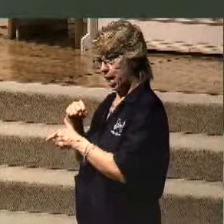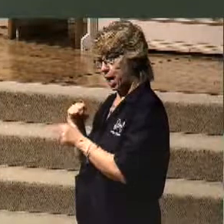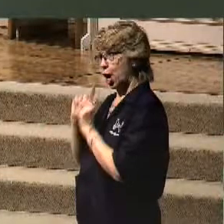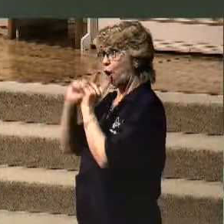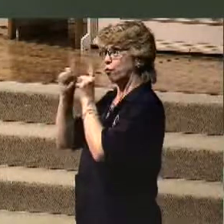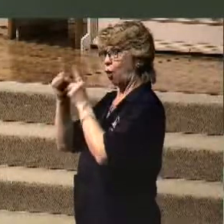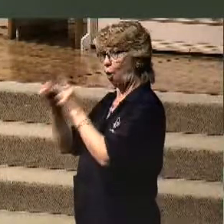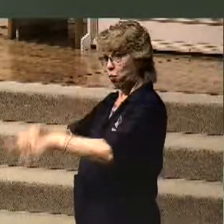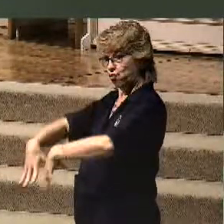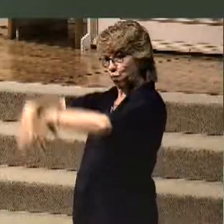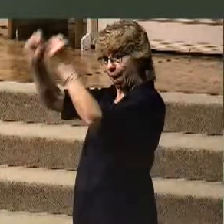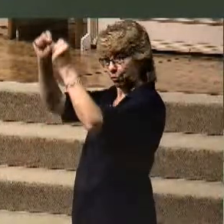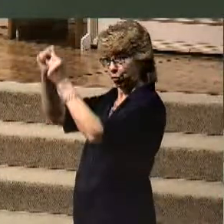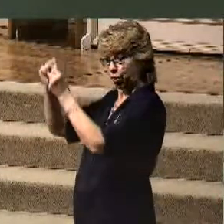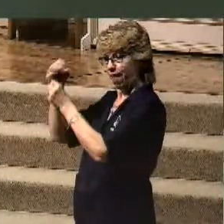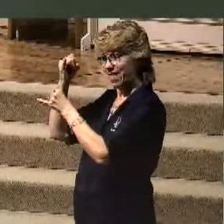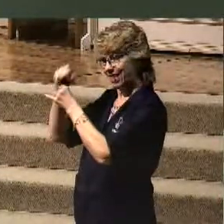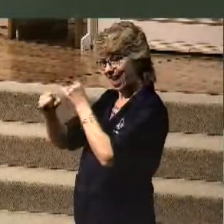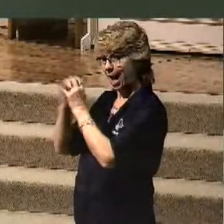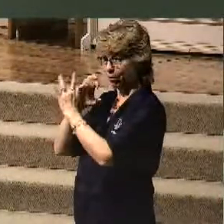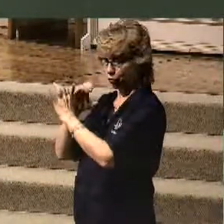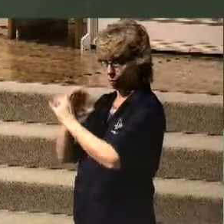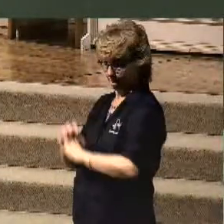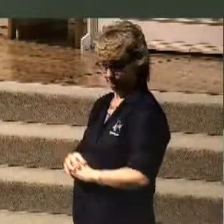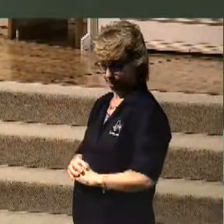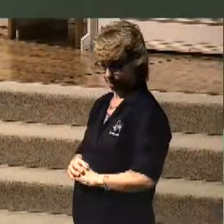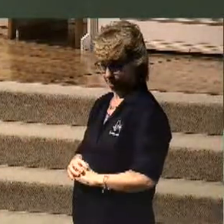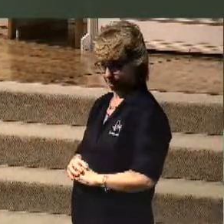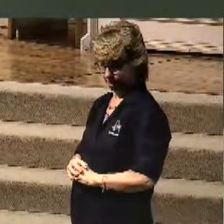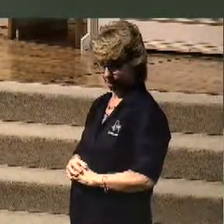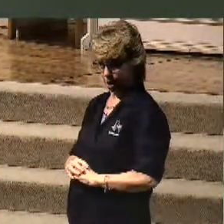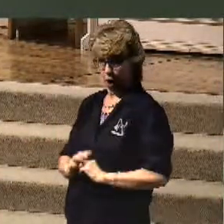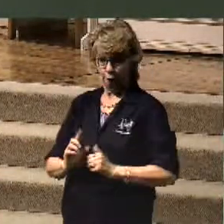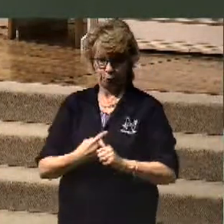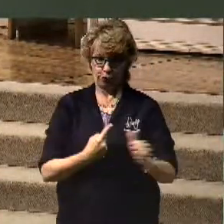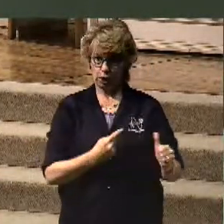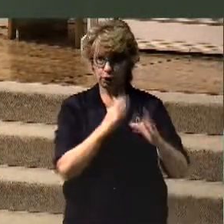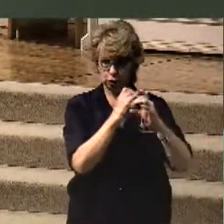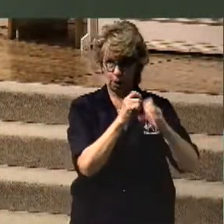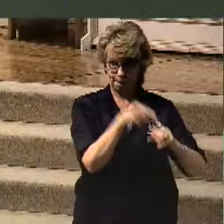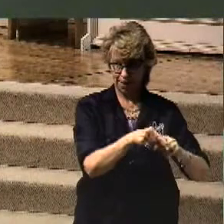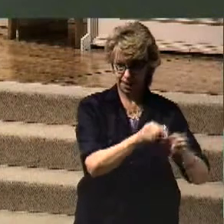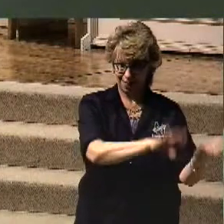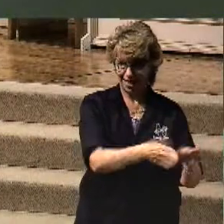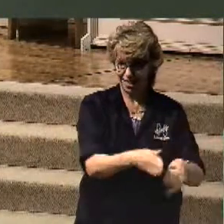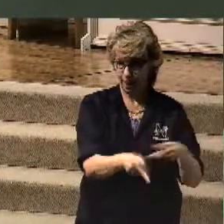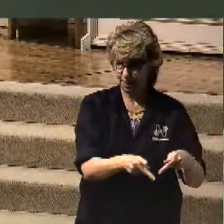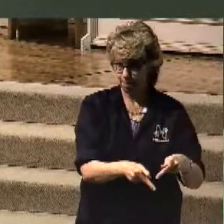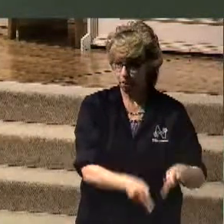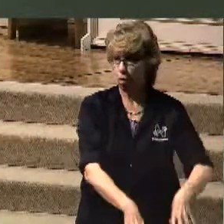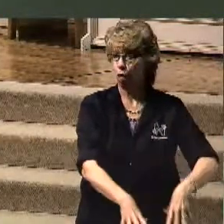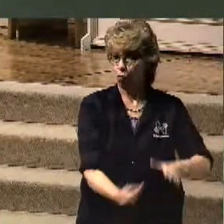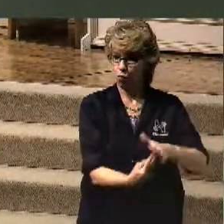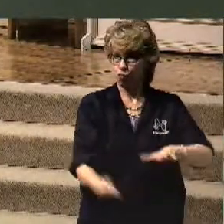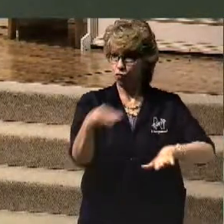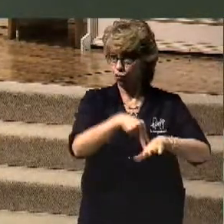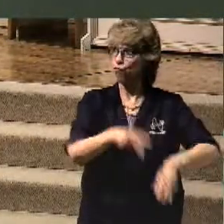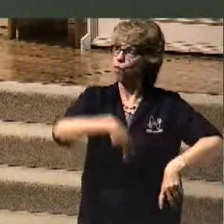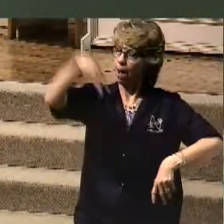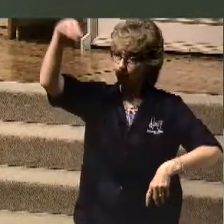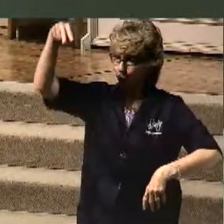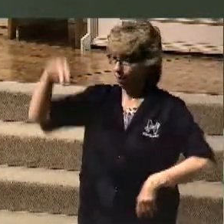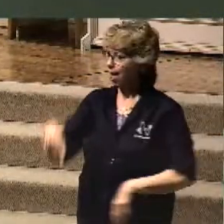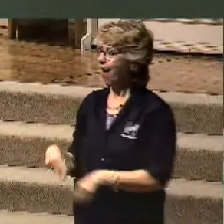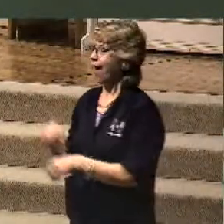it certainly makes absolutely no sense, because to say that we would, because of